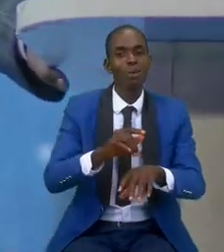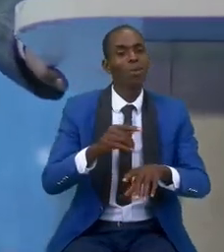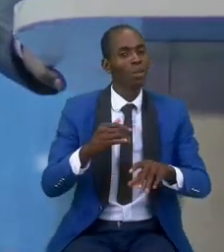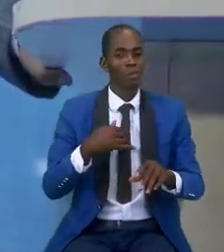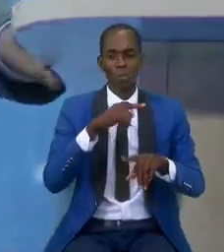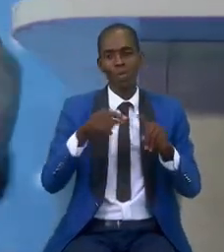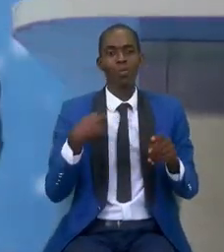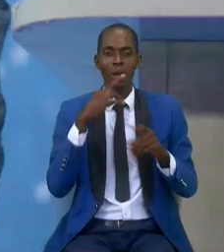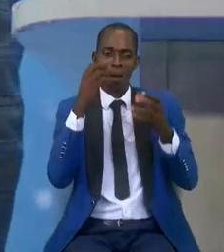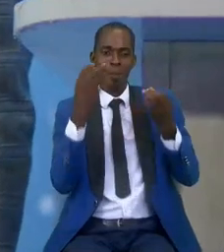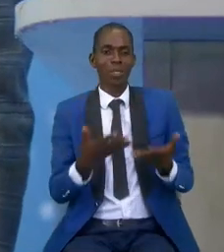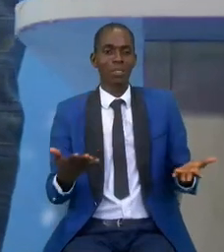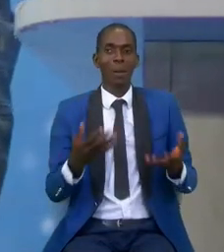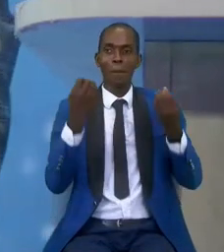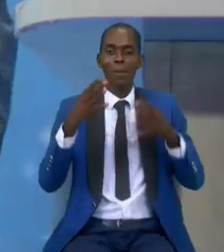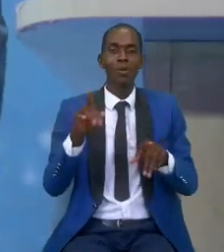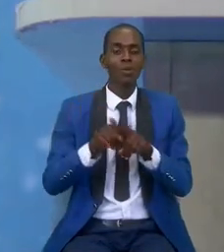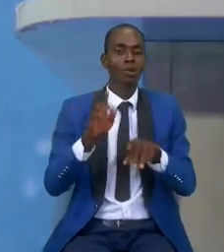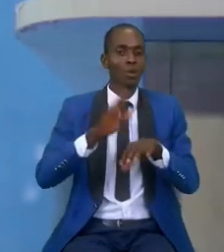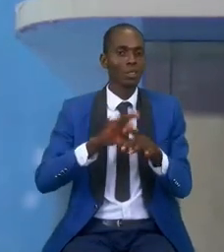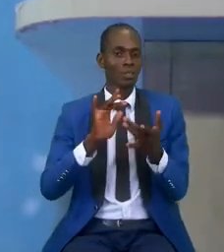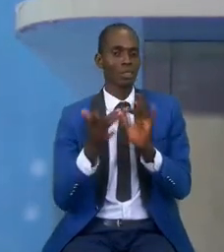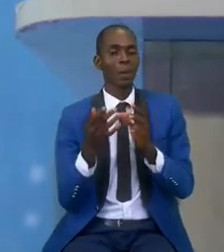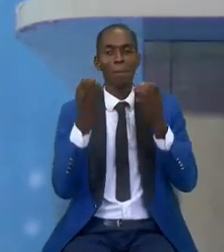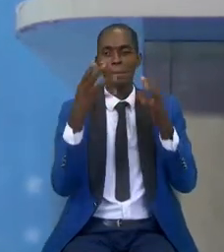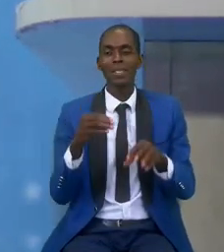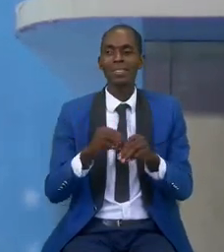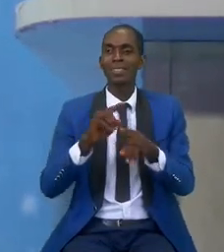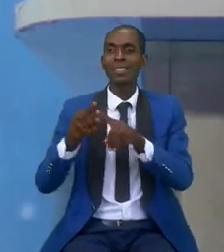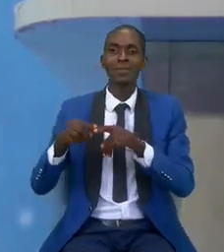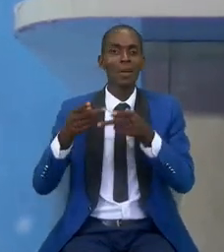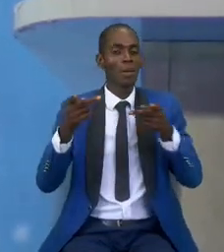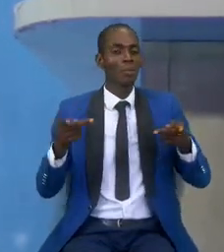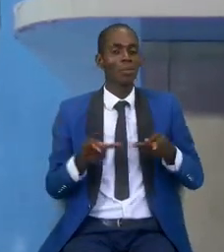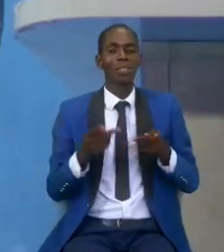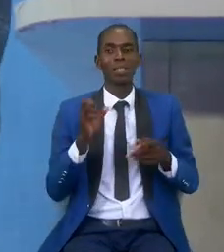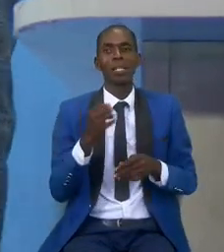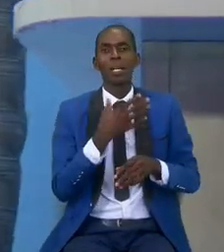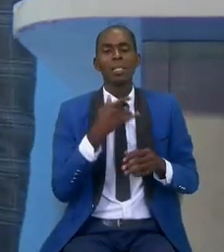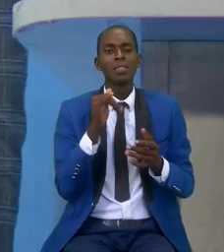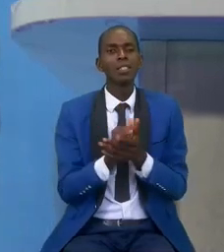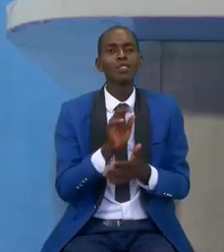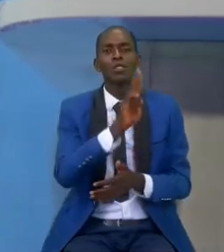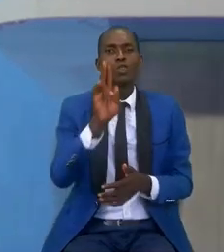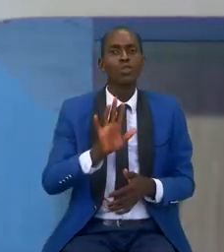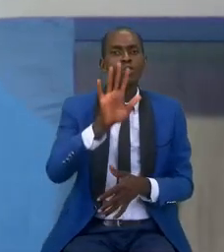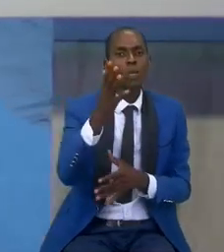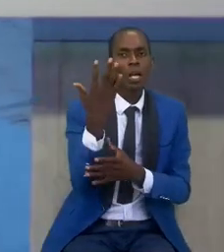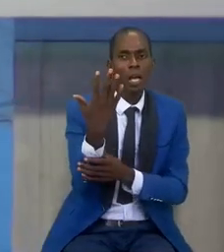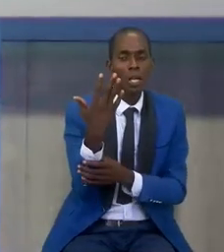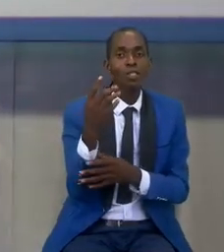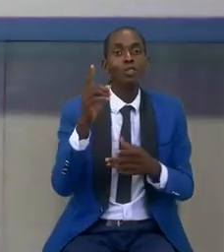various locations I say use your heart to represent my heart and lay your hand there